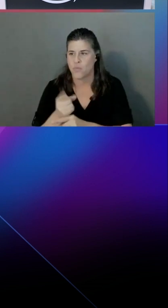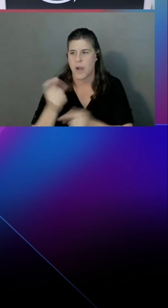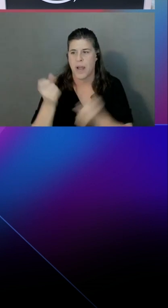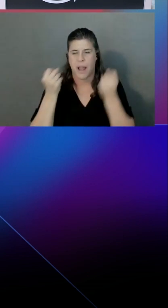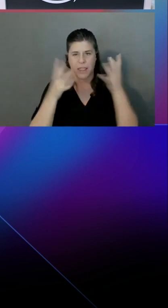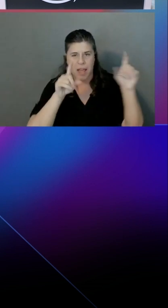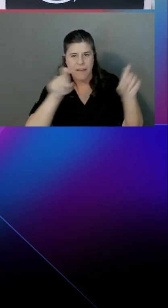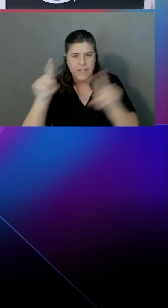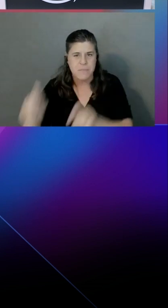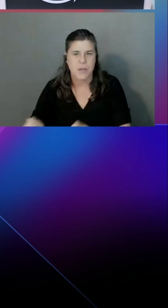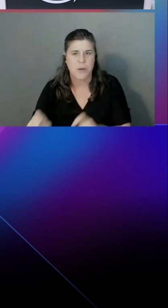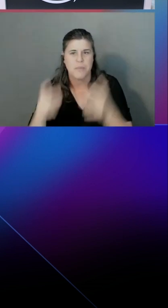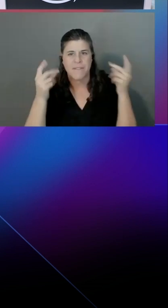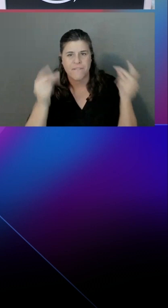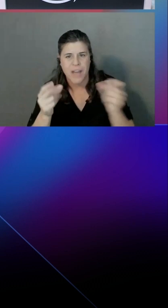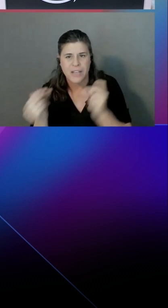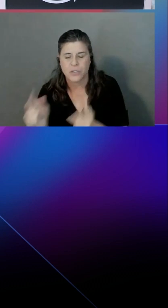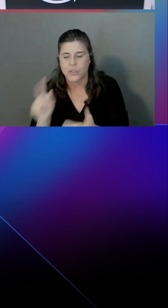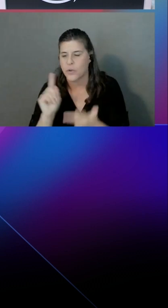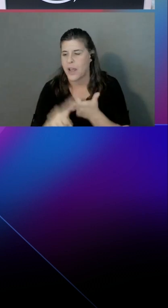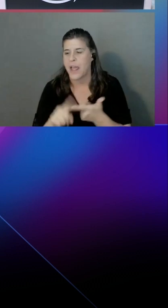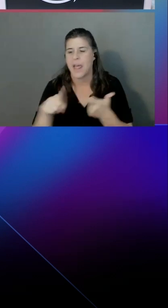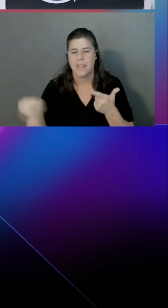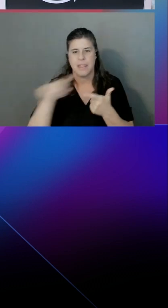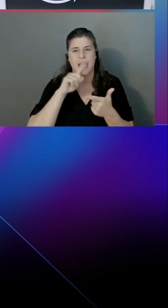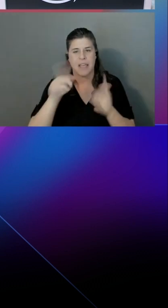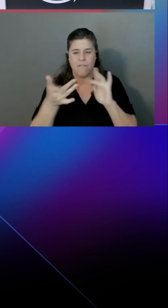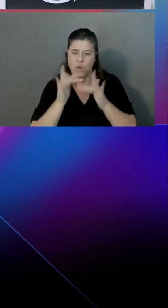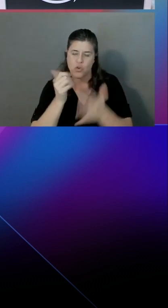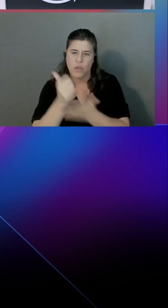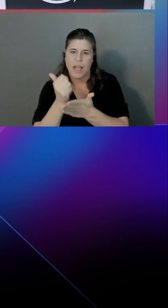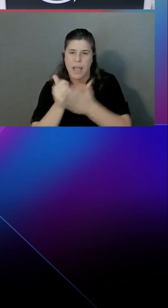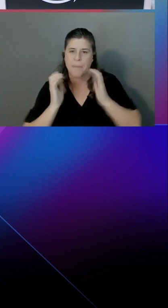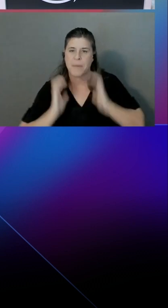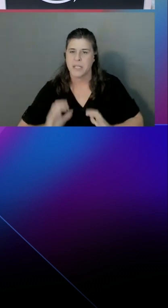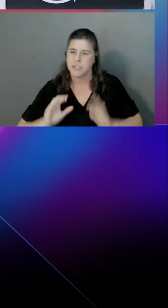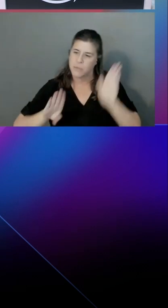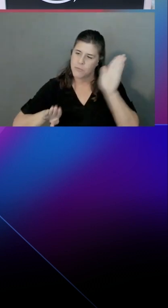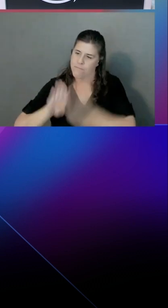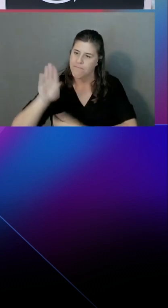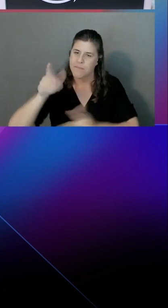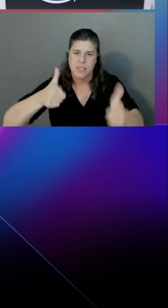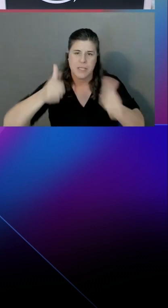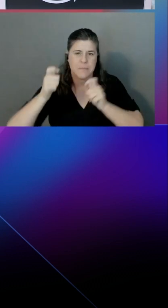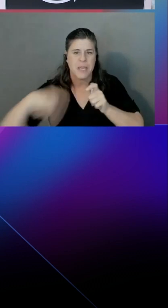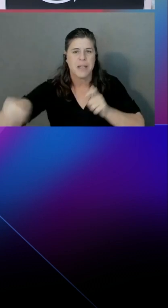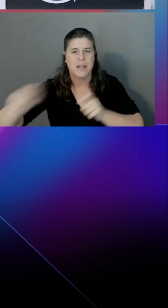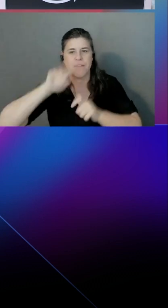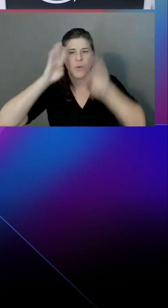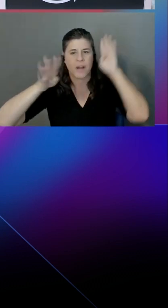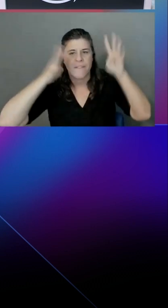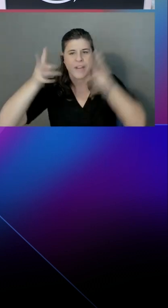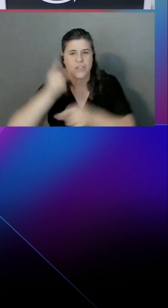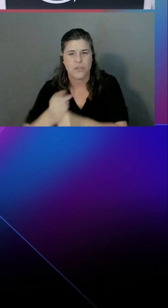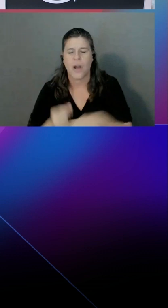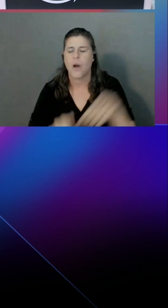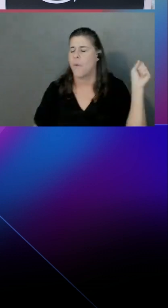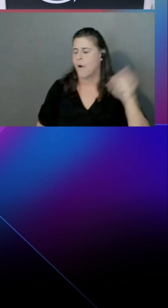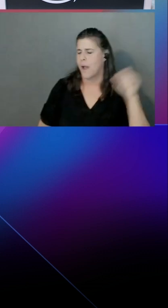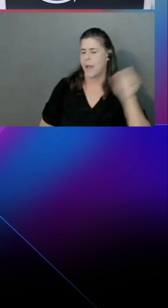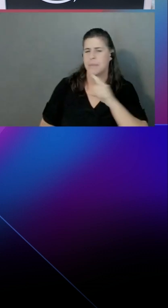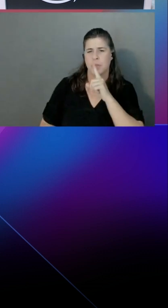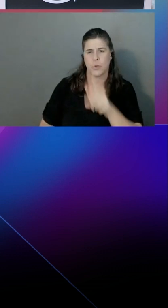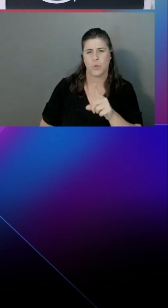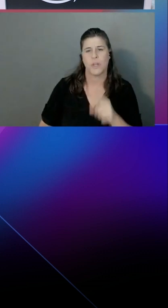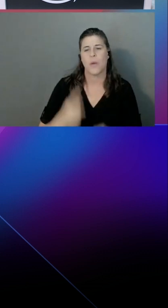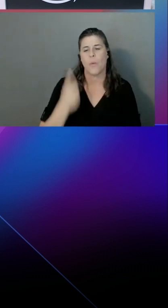faster, and therefore potentially can help customers accelerate that speed of innovation, right? Absolutely. One of the really cool